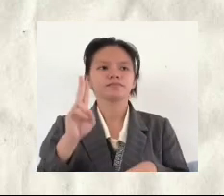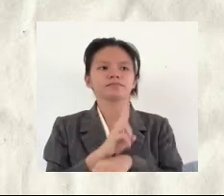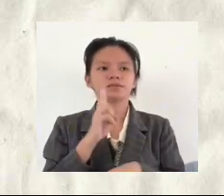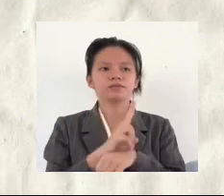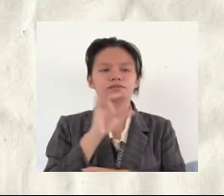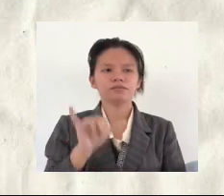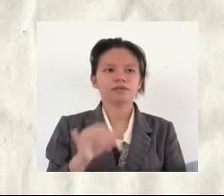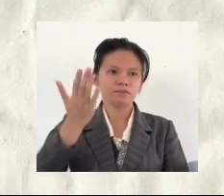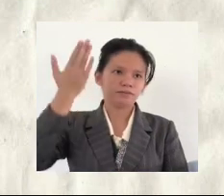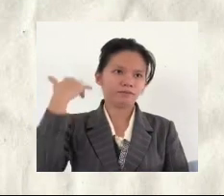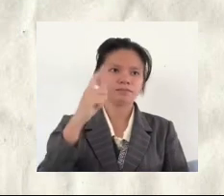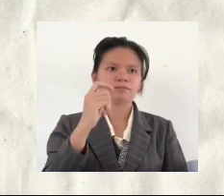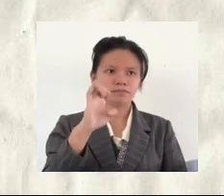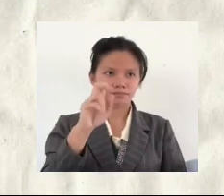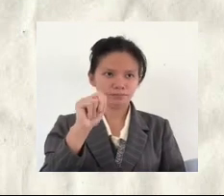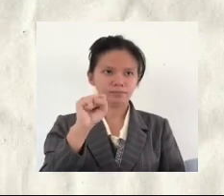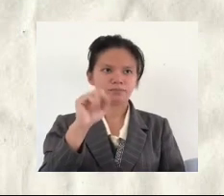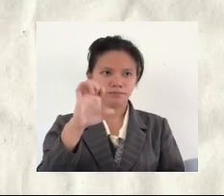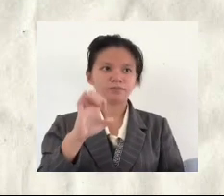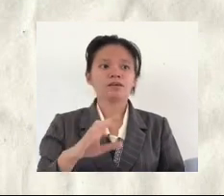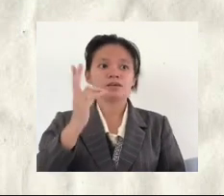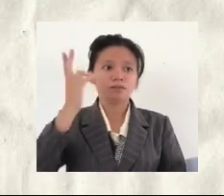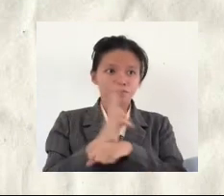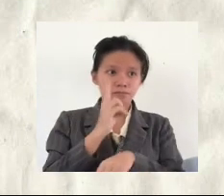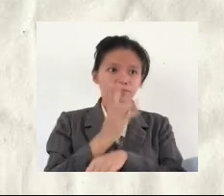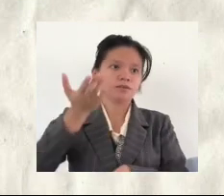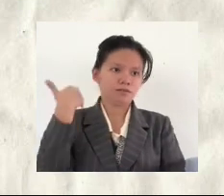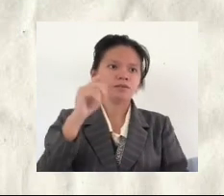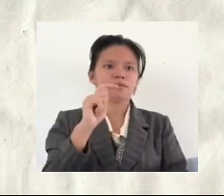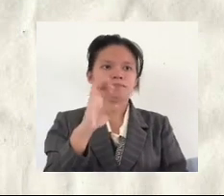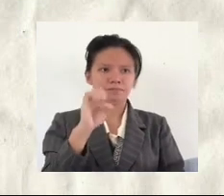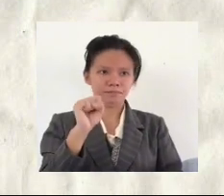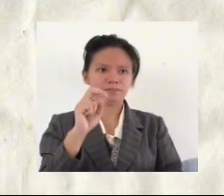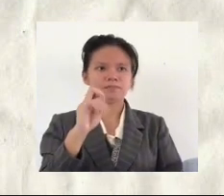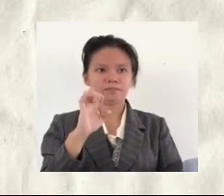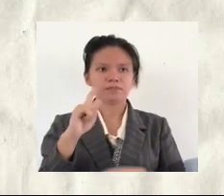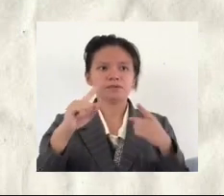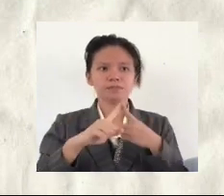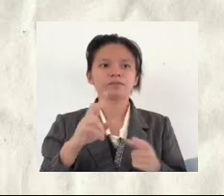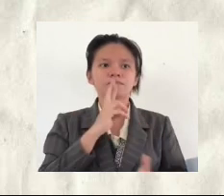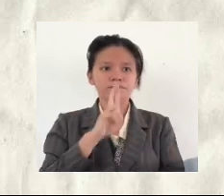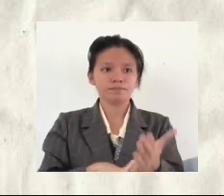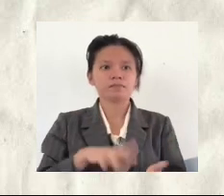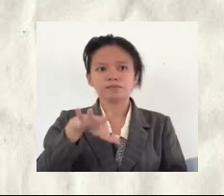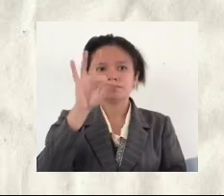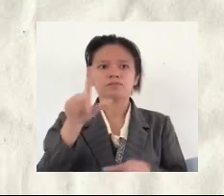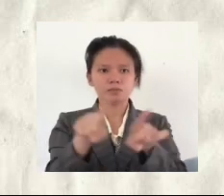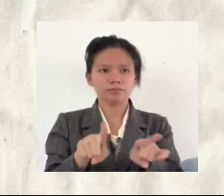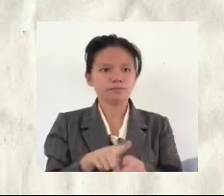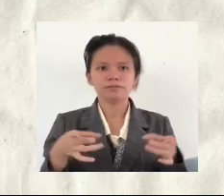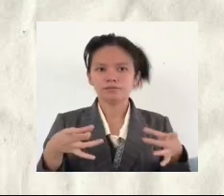figures in a logical sequence that aligns with your research objectives, such as from general to specific or